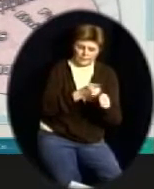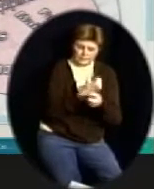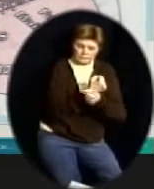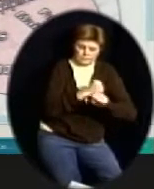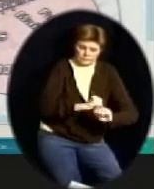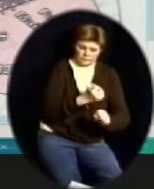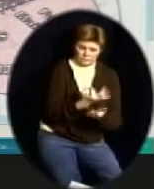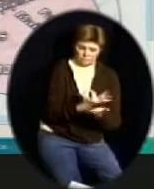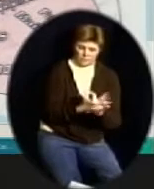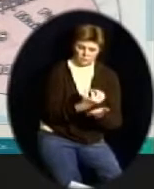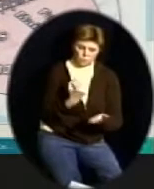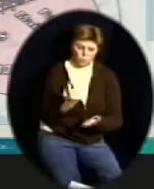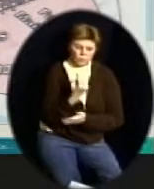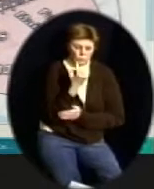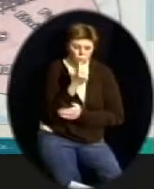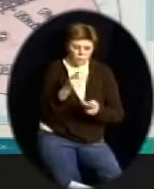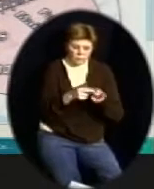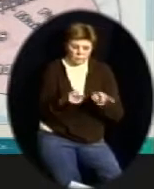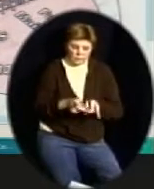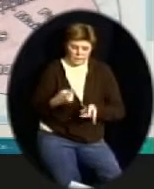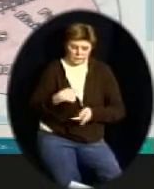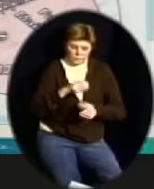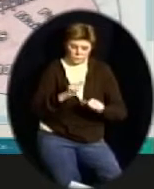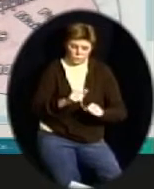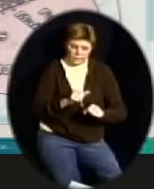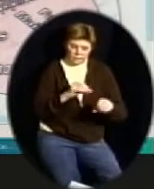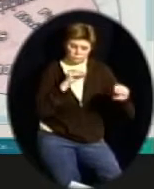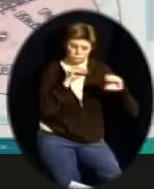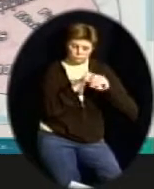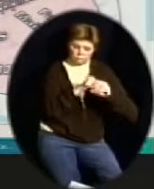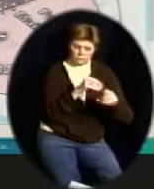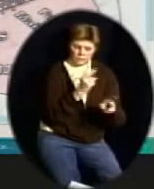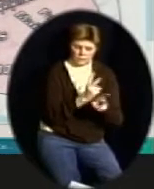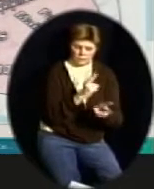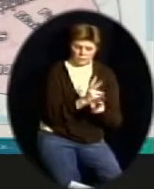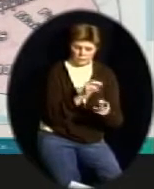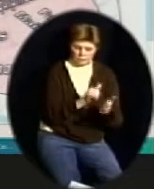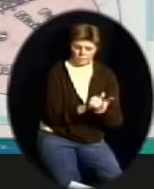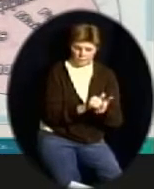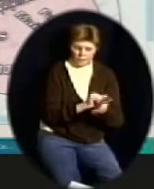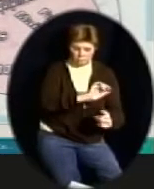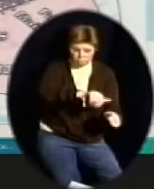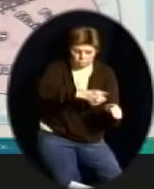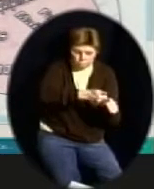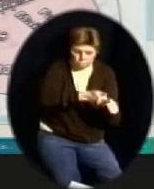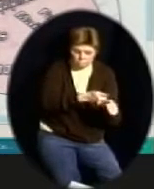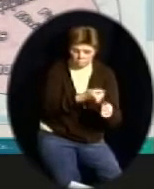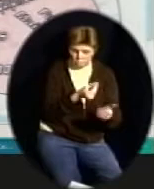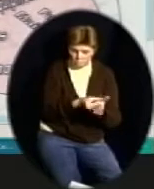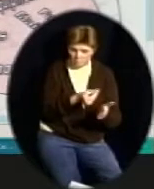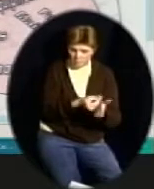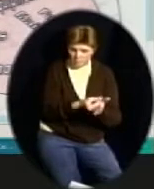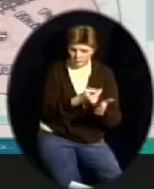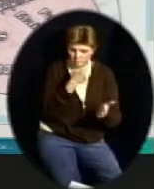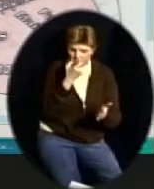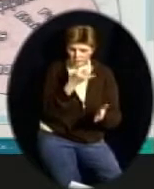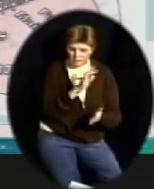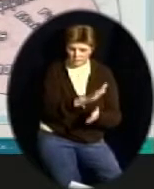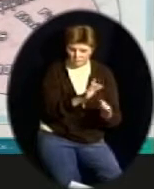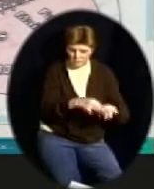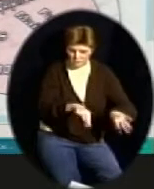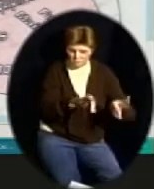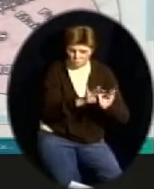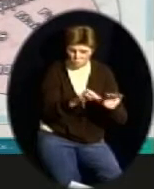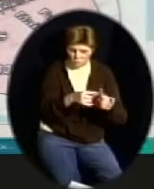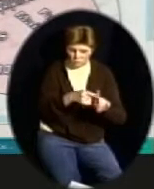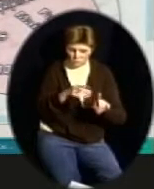place. The 6% has been looked at as important because of its relevance to bond ratings. And there has been